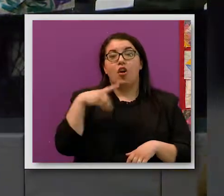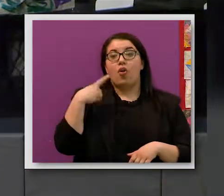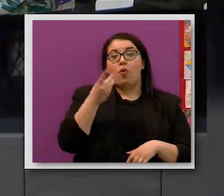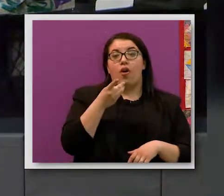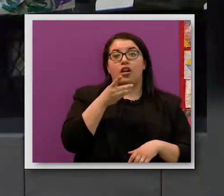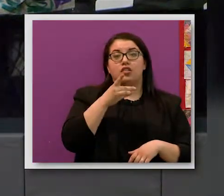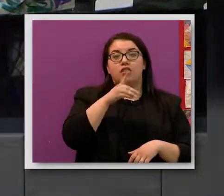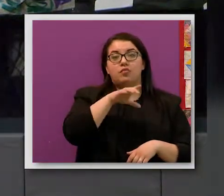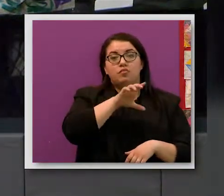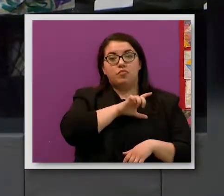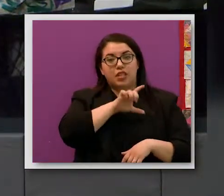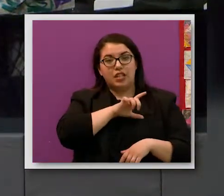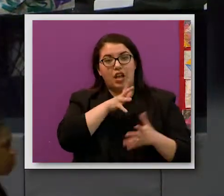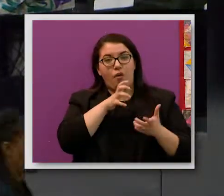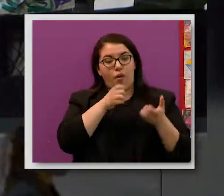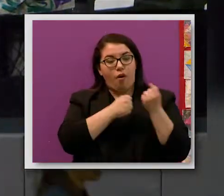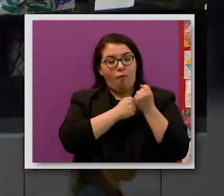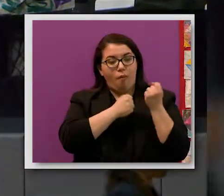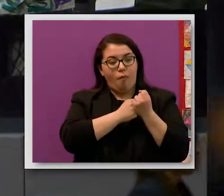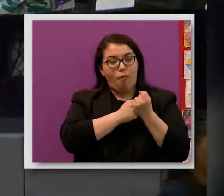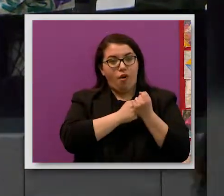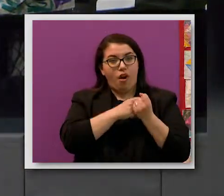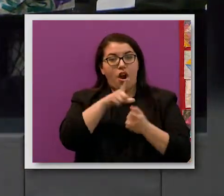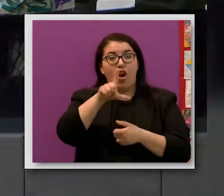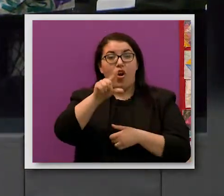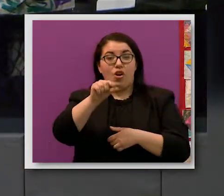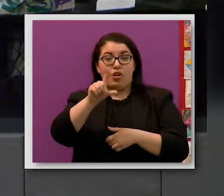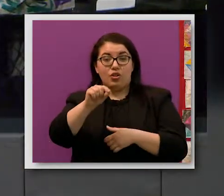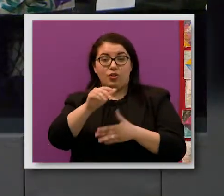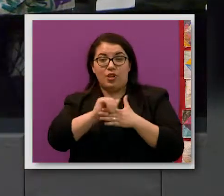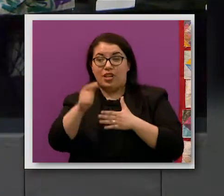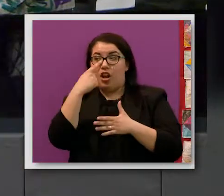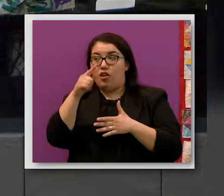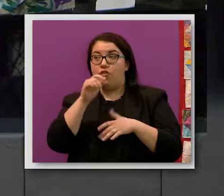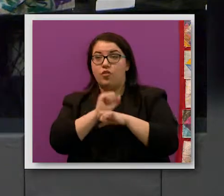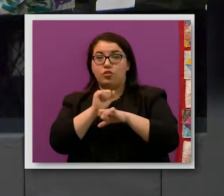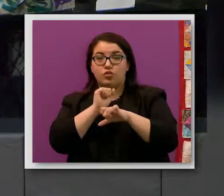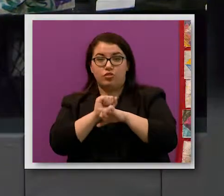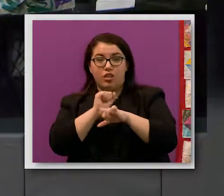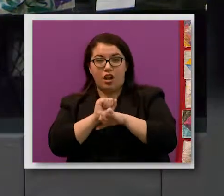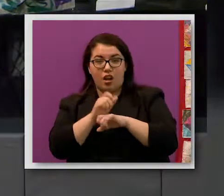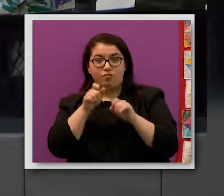beats. $20 for jobs and economic opportunity.